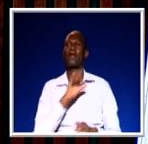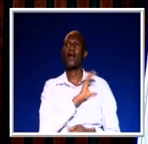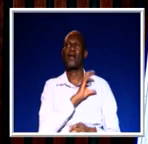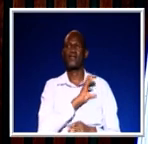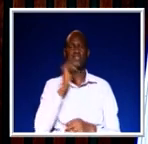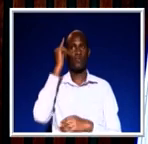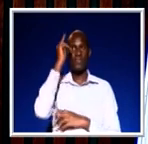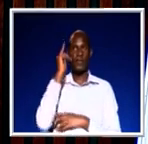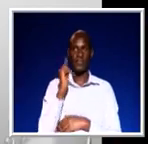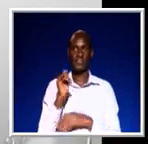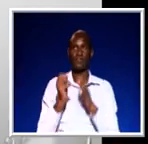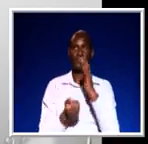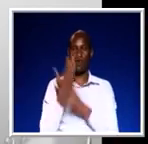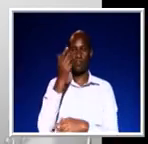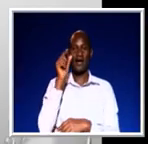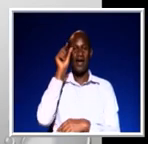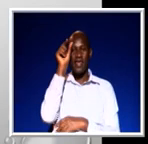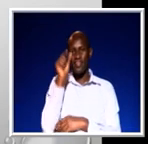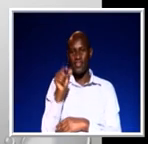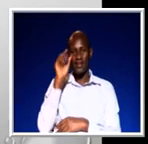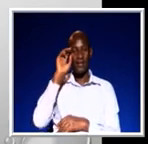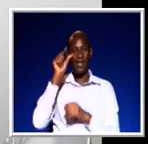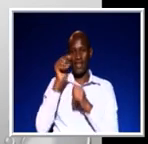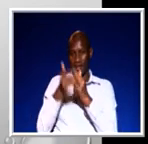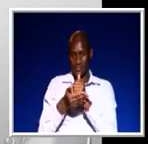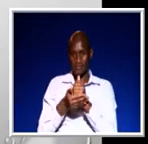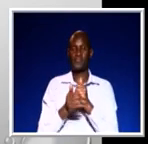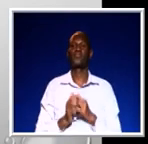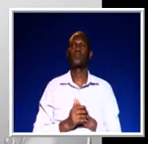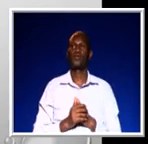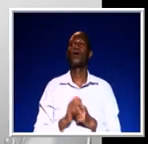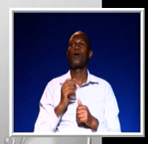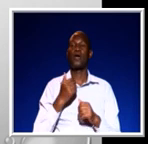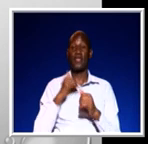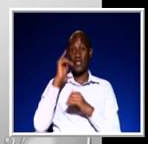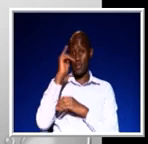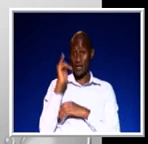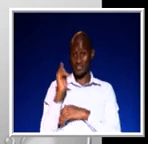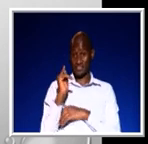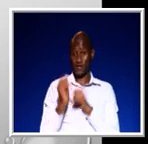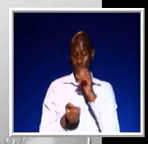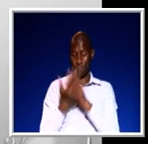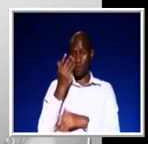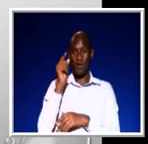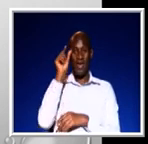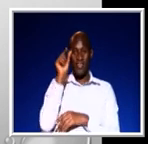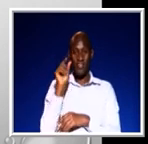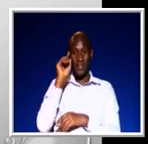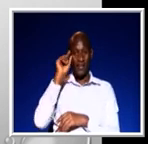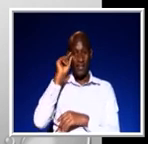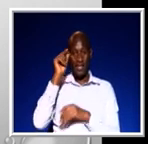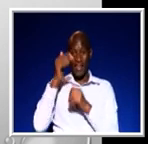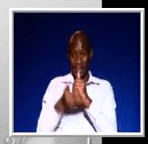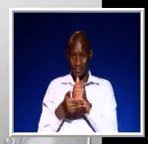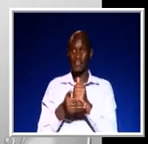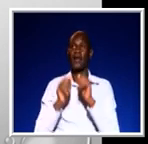Characteristics of images formed by thin lenses. So an image formed by a thin lens can be described